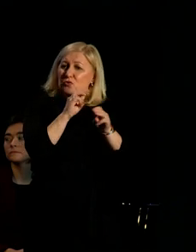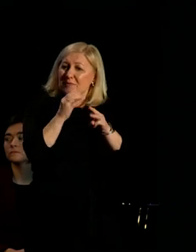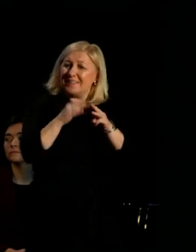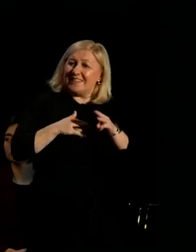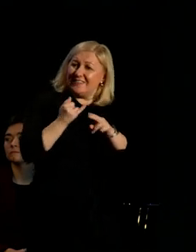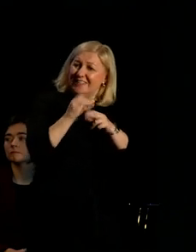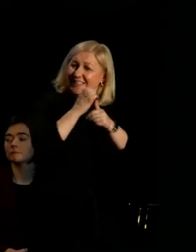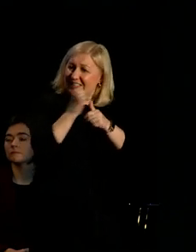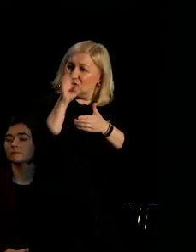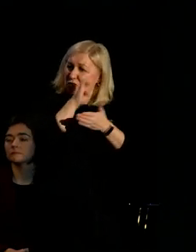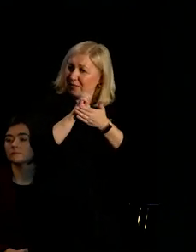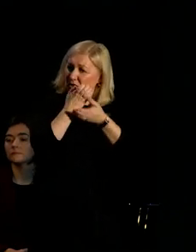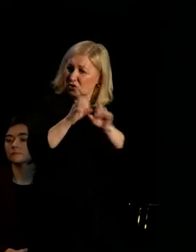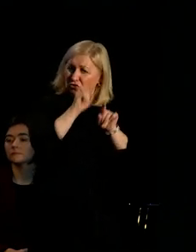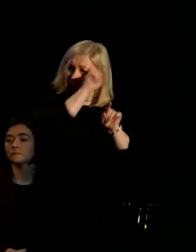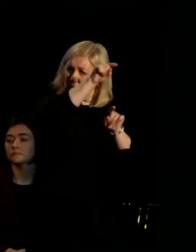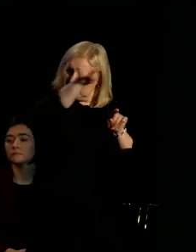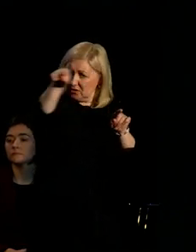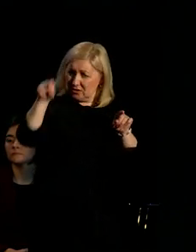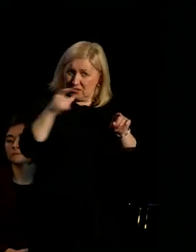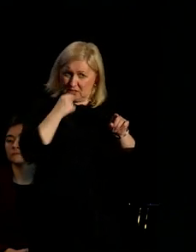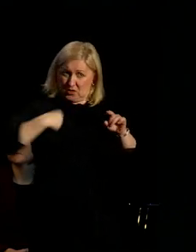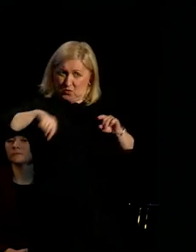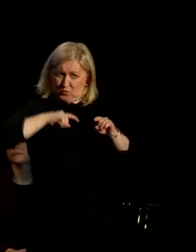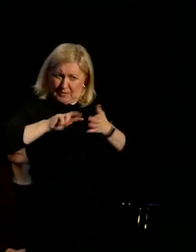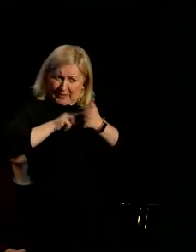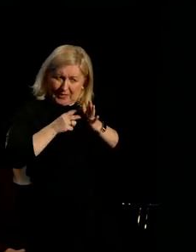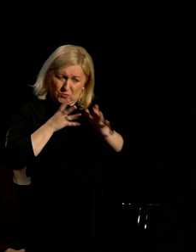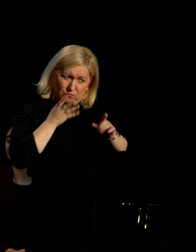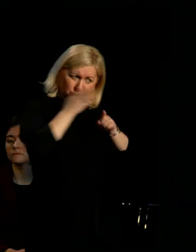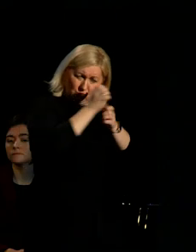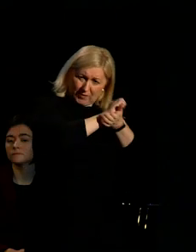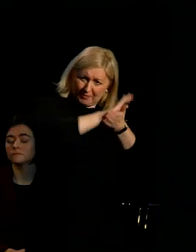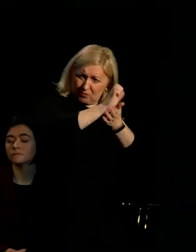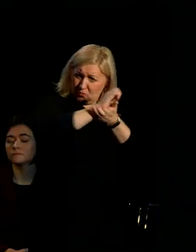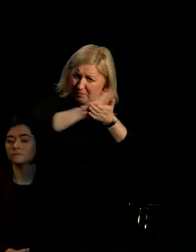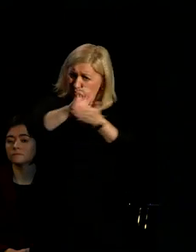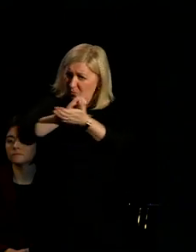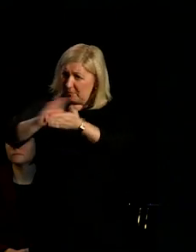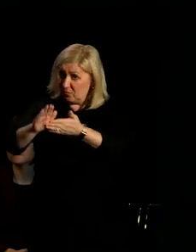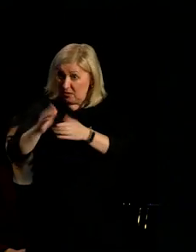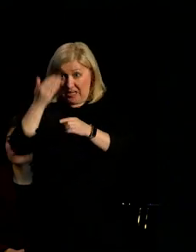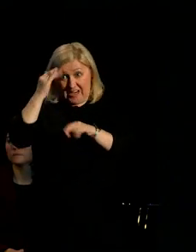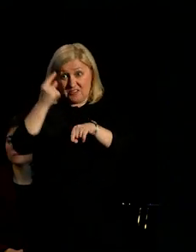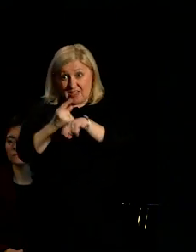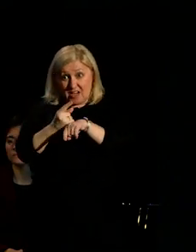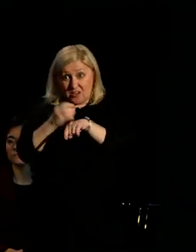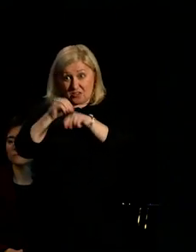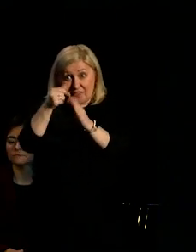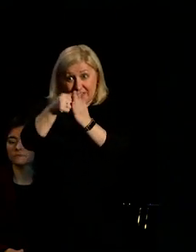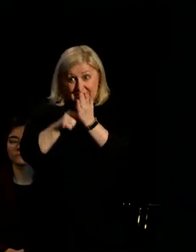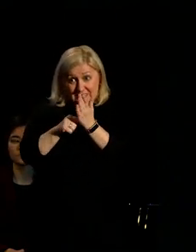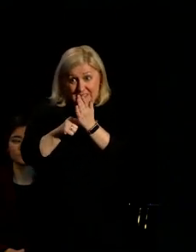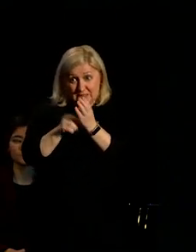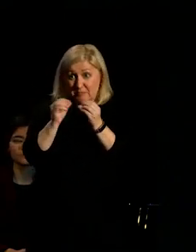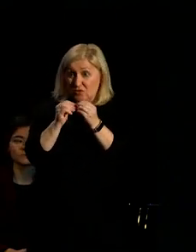each European country whom the Nazis intended to annihilate. Ireland appears on the list with a total of